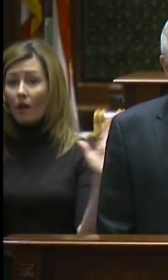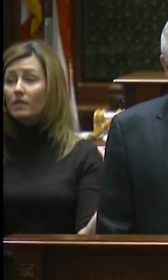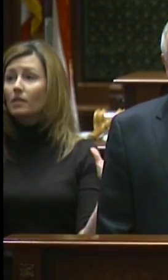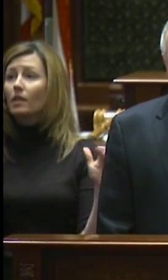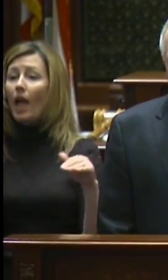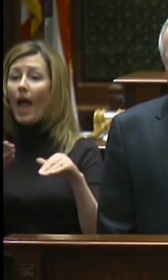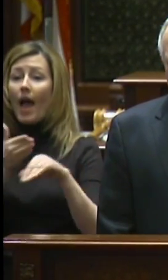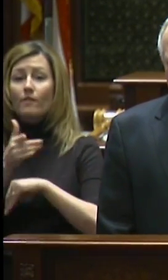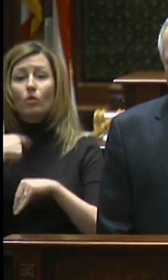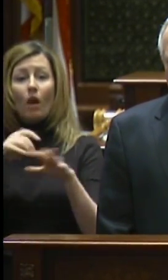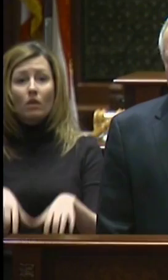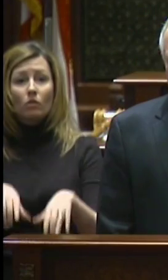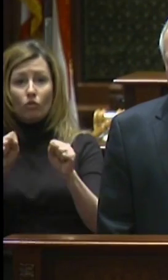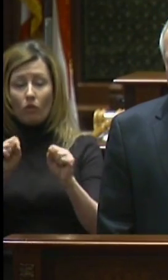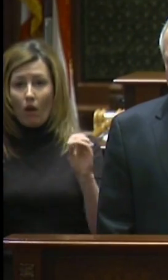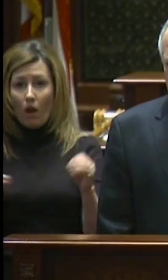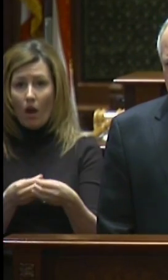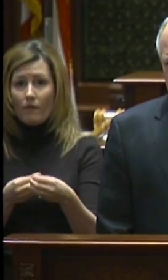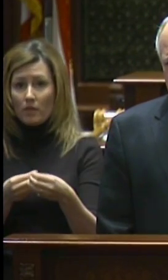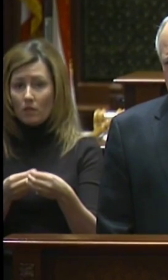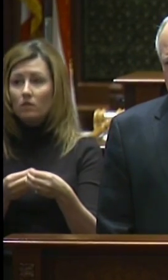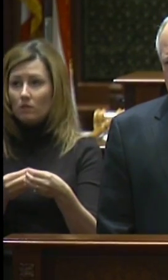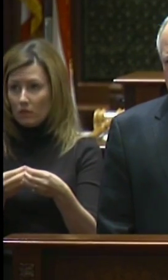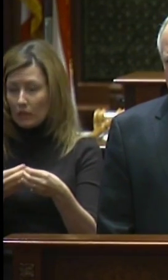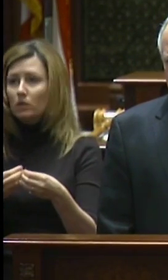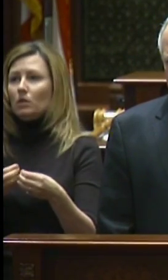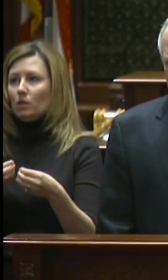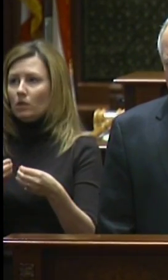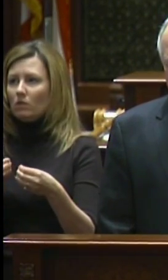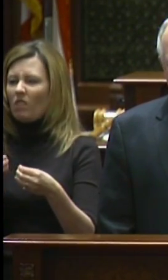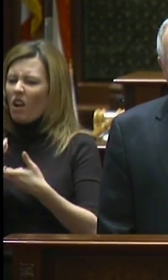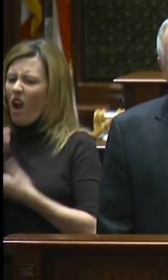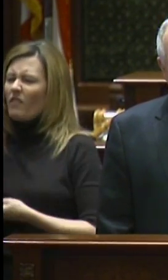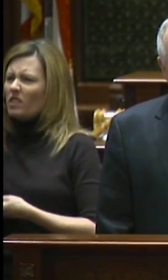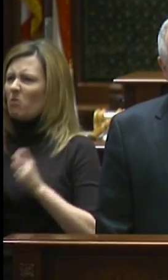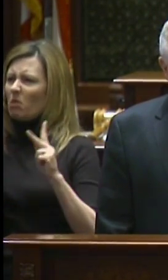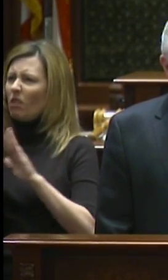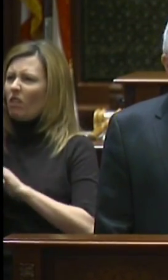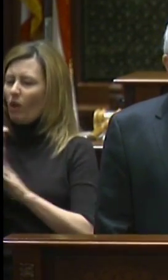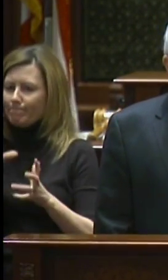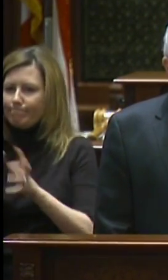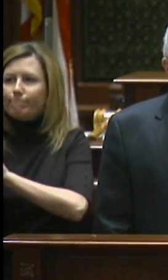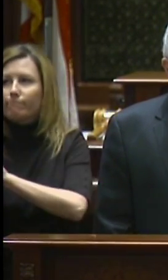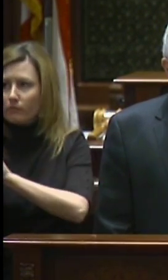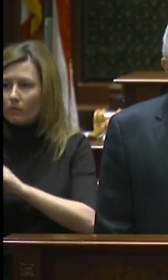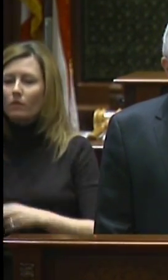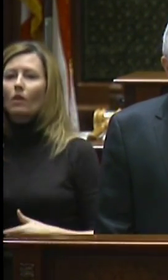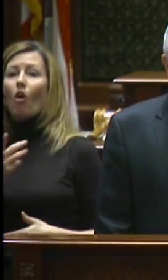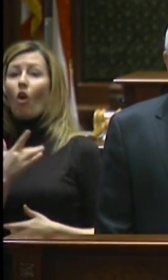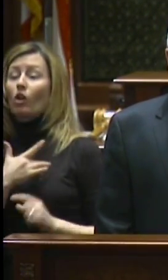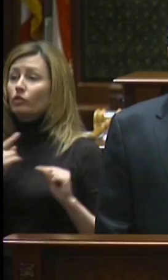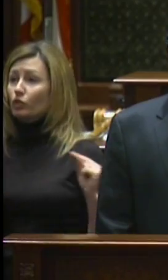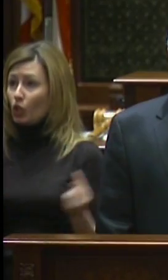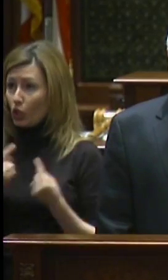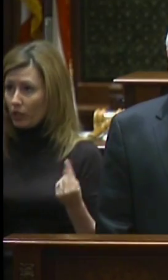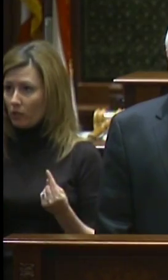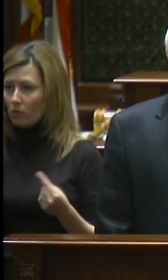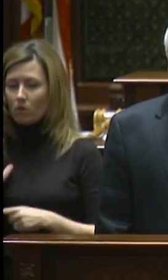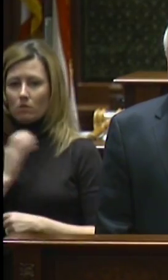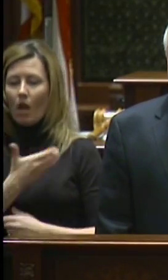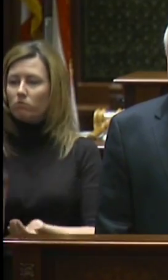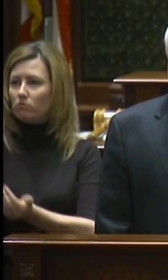my oath of office shook the confidence of the people of Illinois, and their hearts were hurting. And it was our